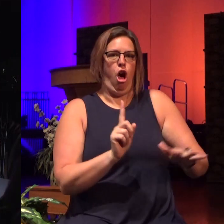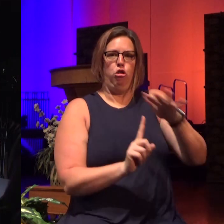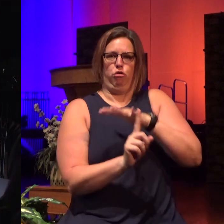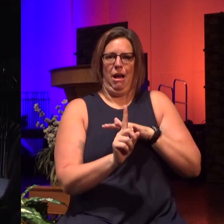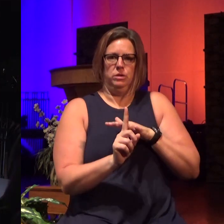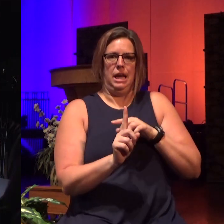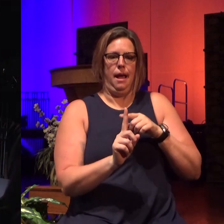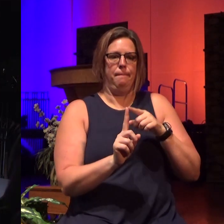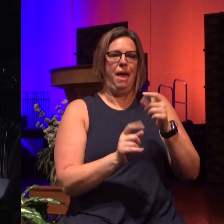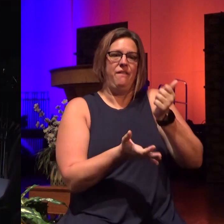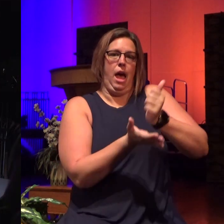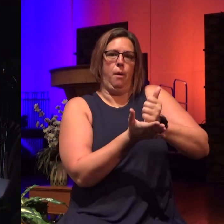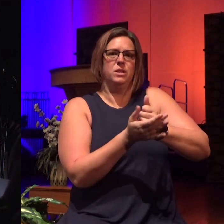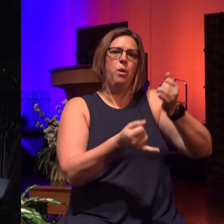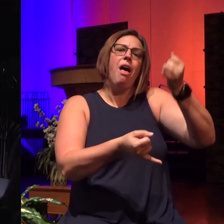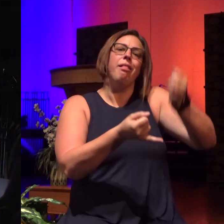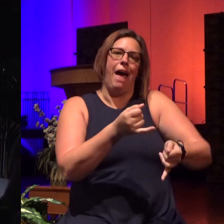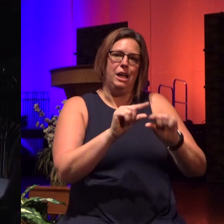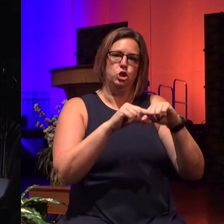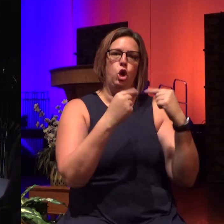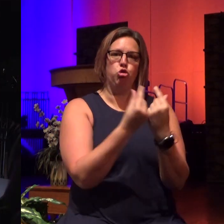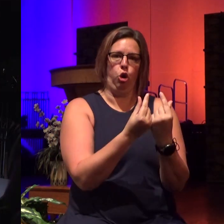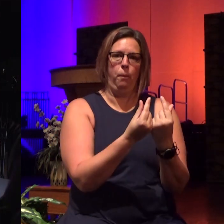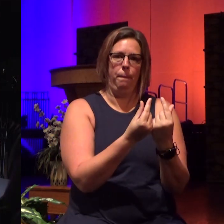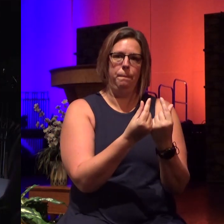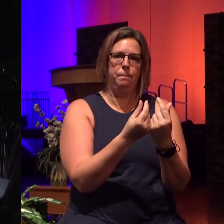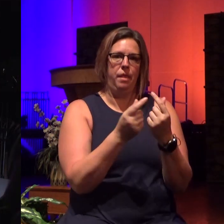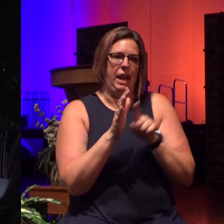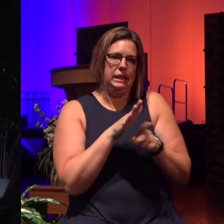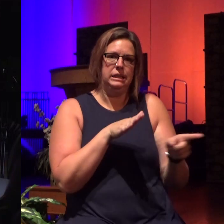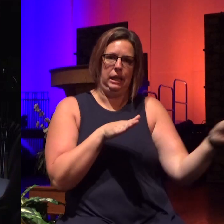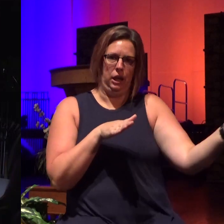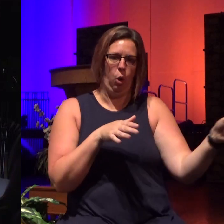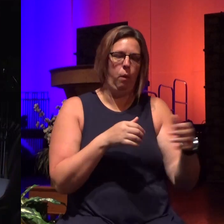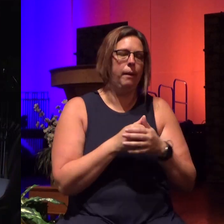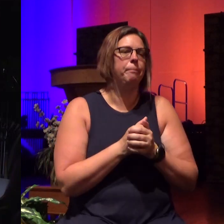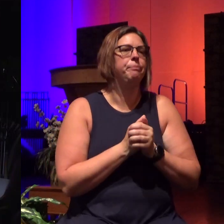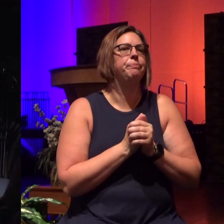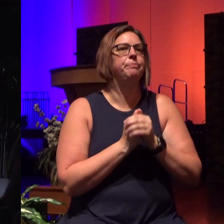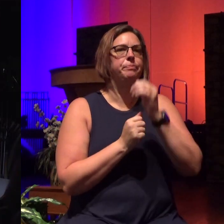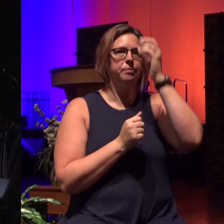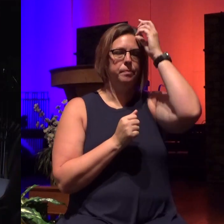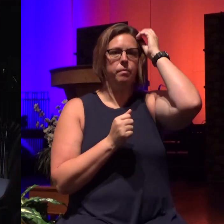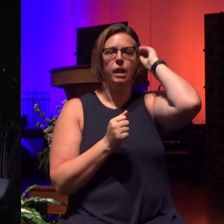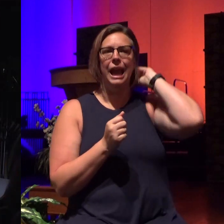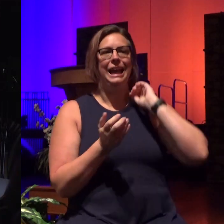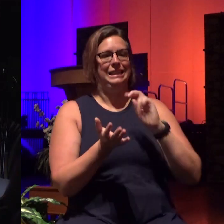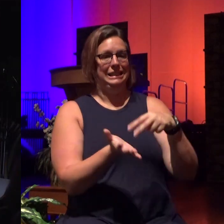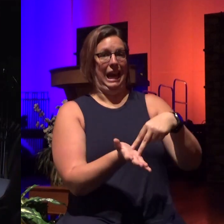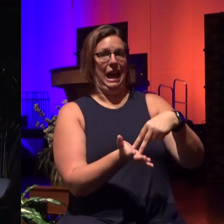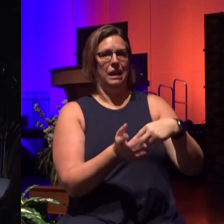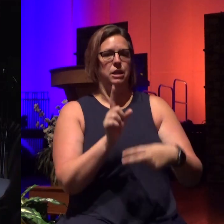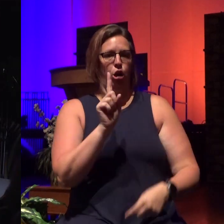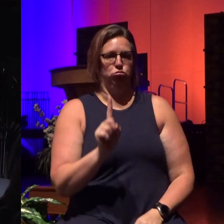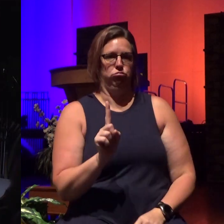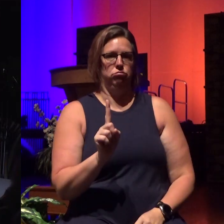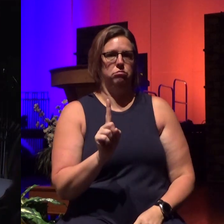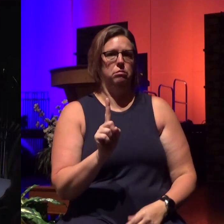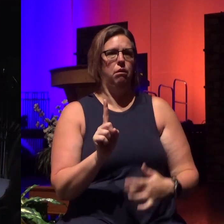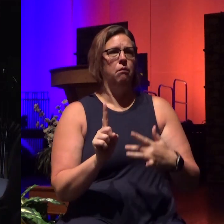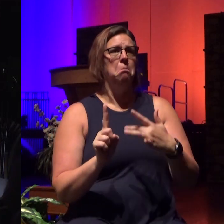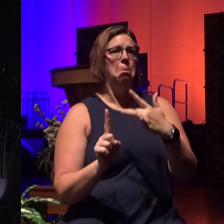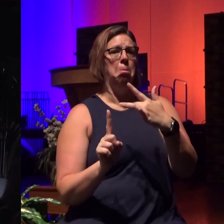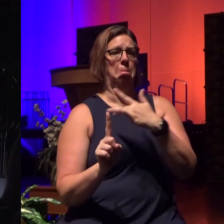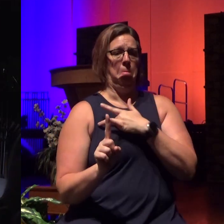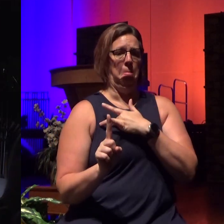with the last group of Jewish folks to get out of Nazi Germany that he can get out. And he's standing there bemoaning the fact